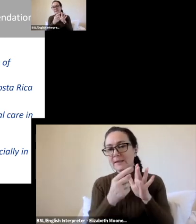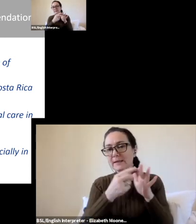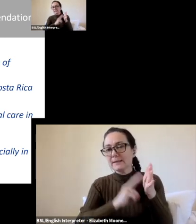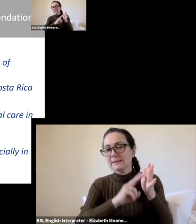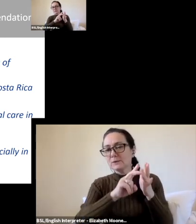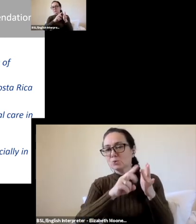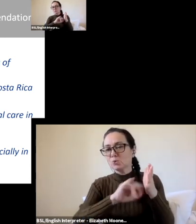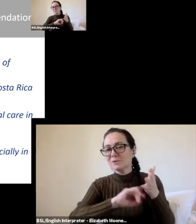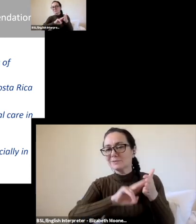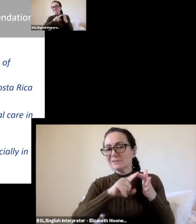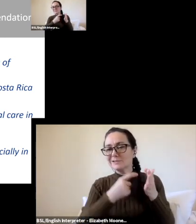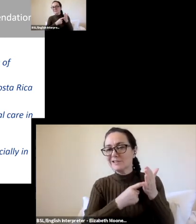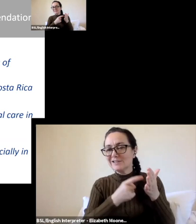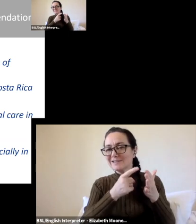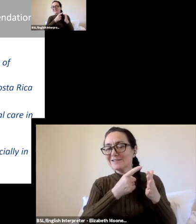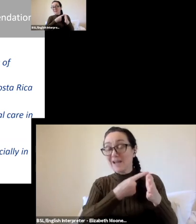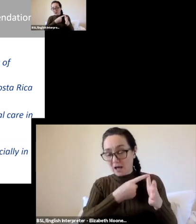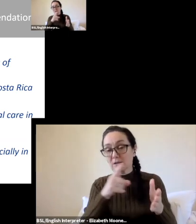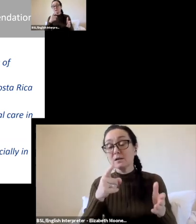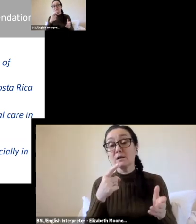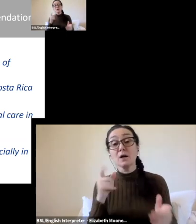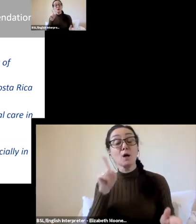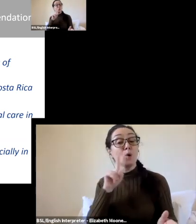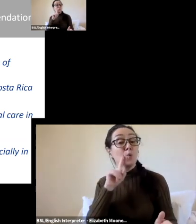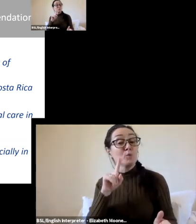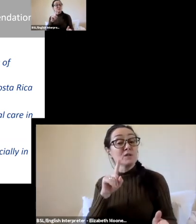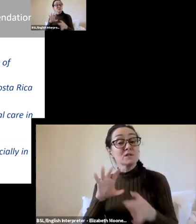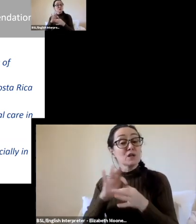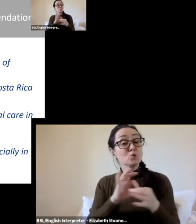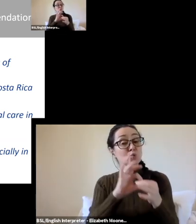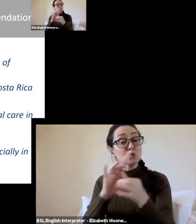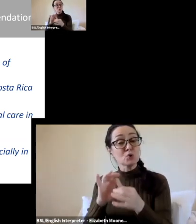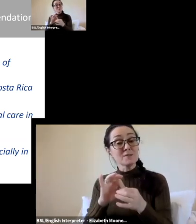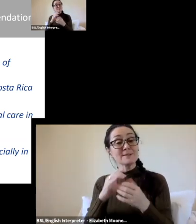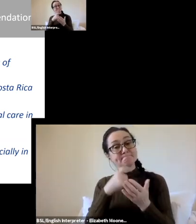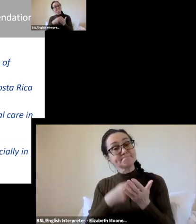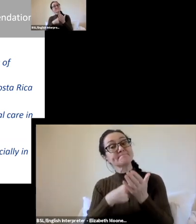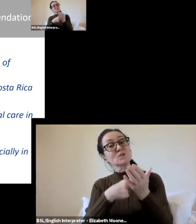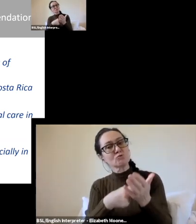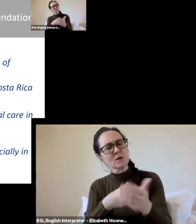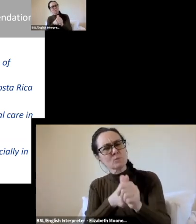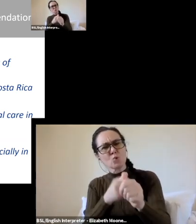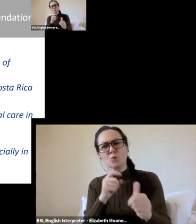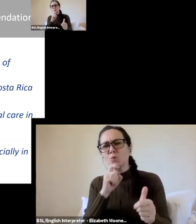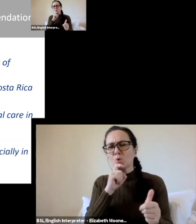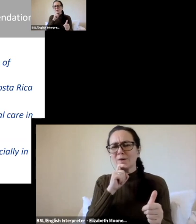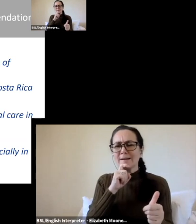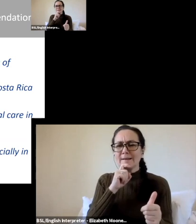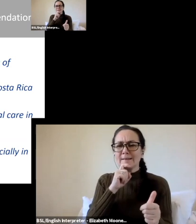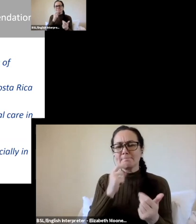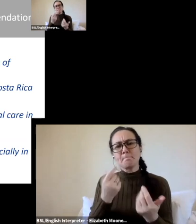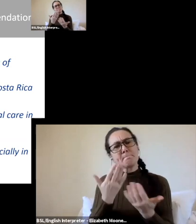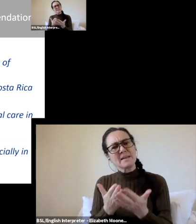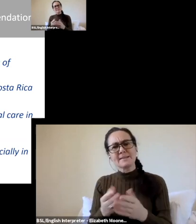after recommendations made by women associations that were supporting especially victims of